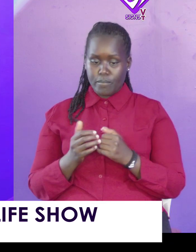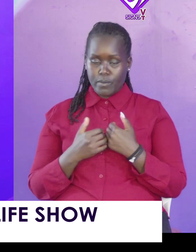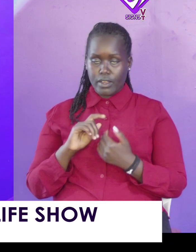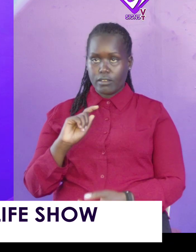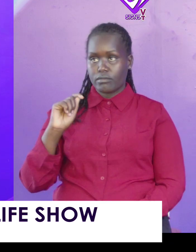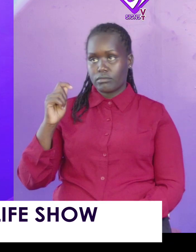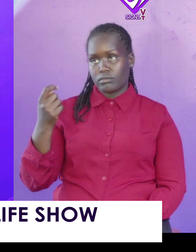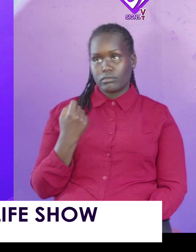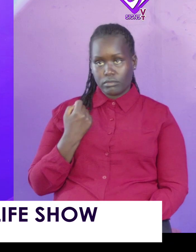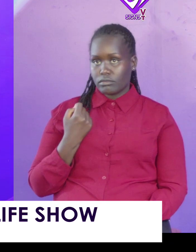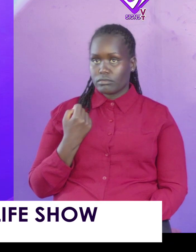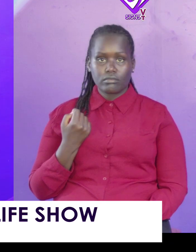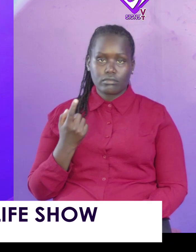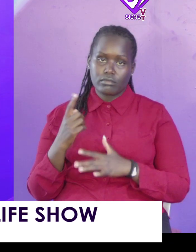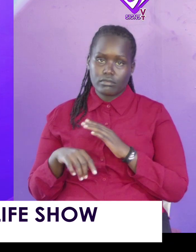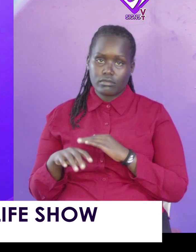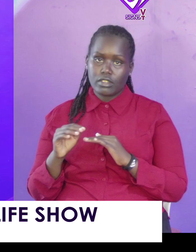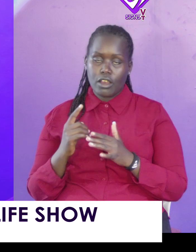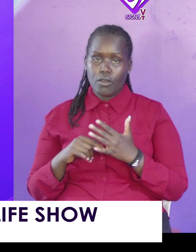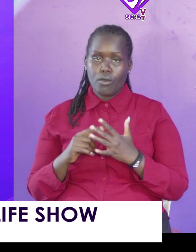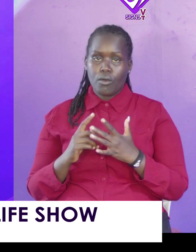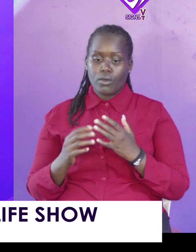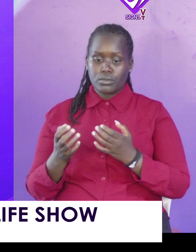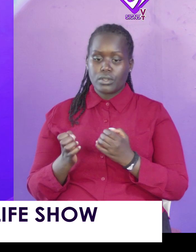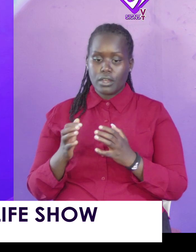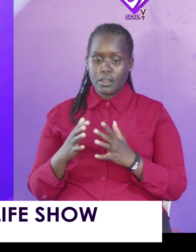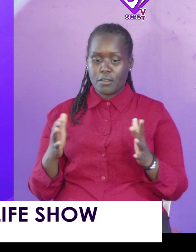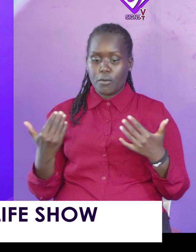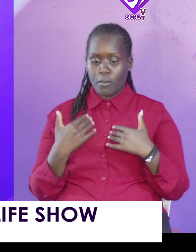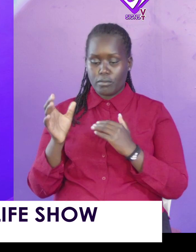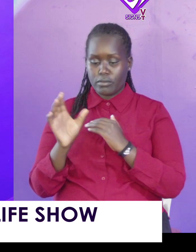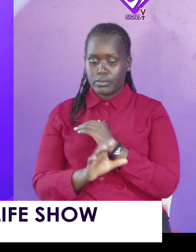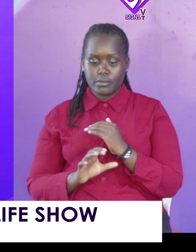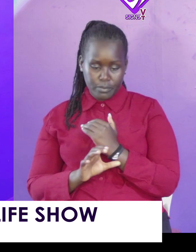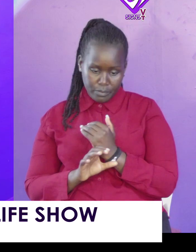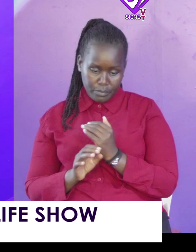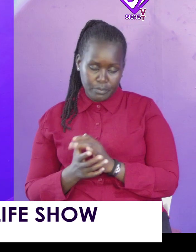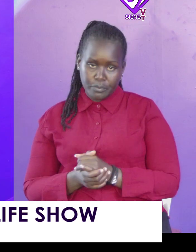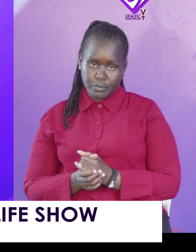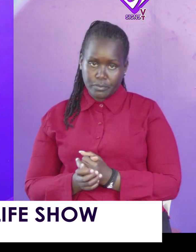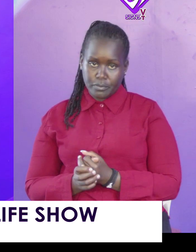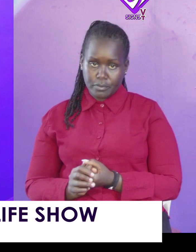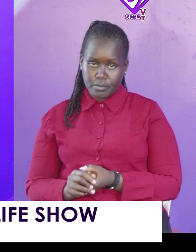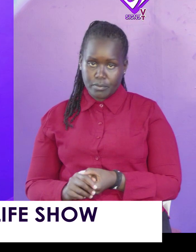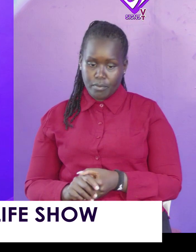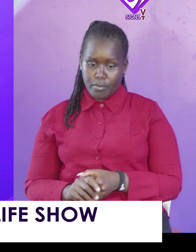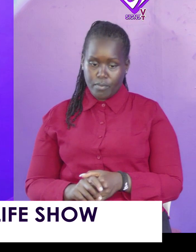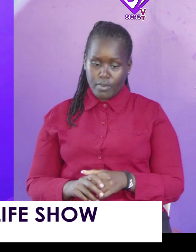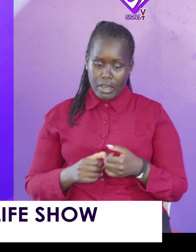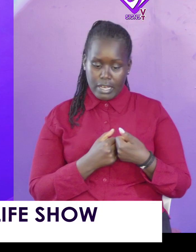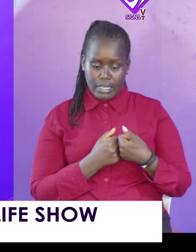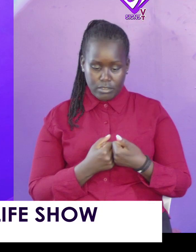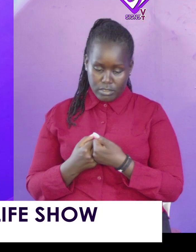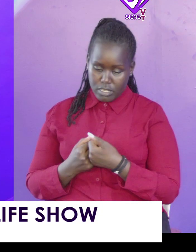Kenya. That is what you need most. You have this country. You are crying, fighting hard to leave this